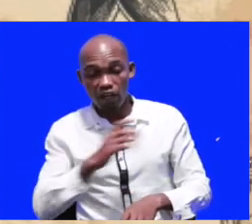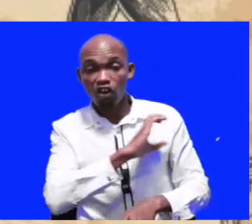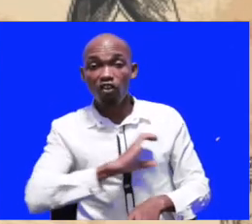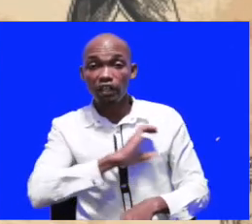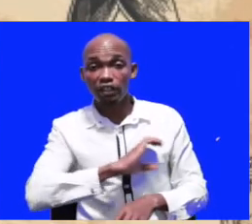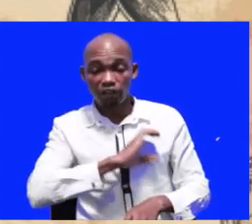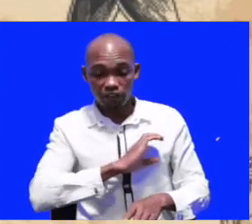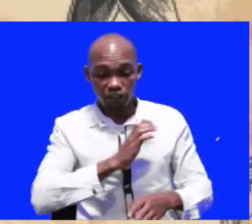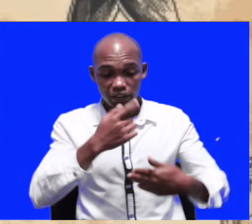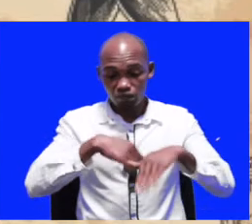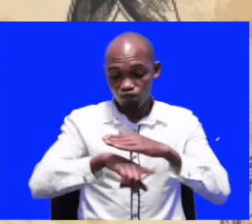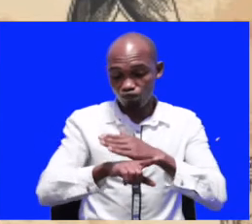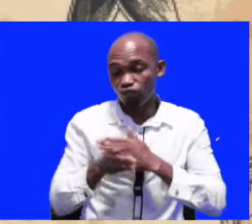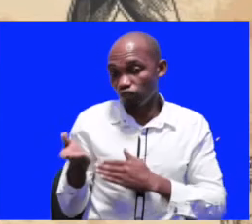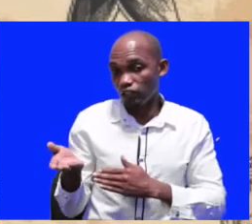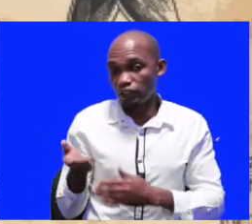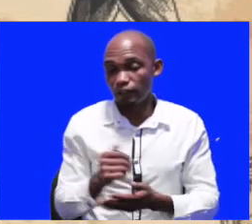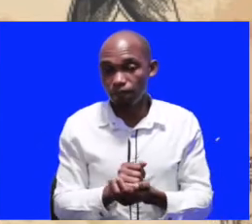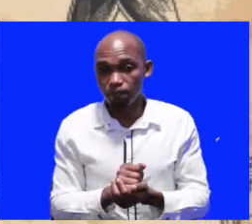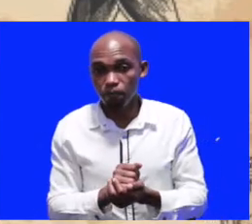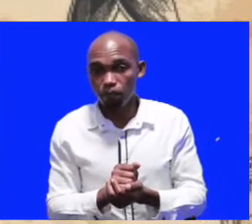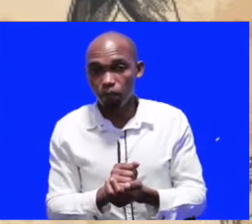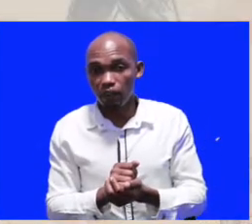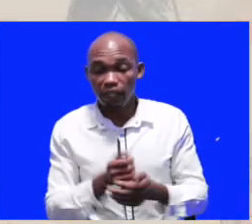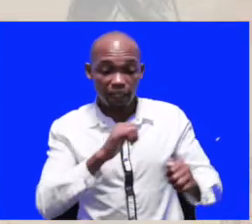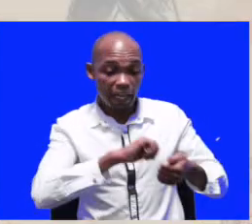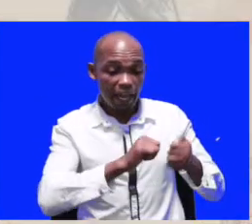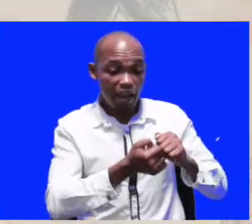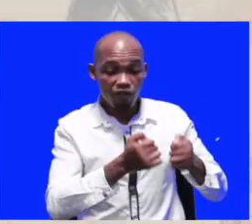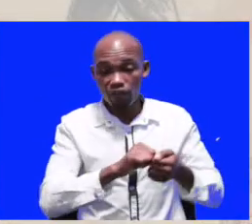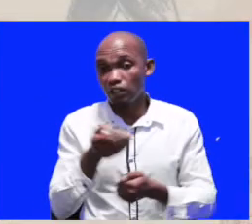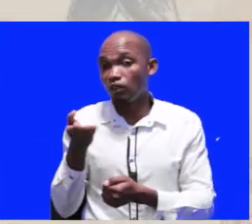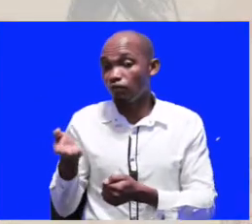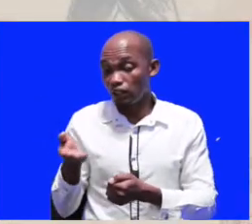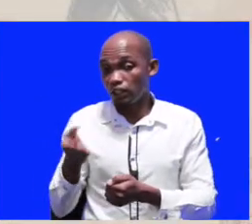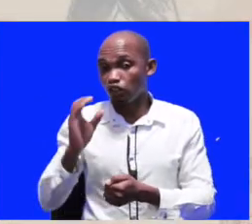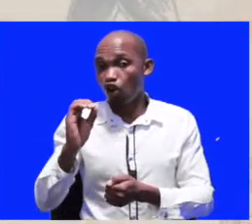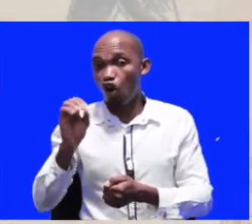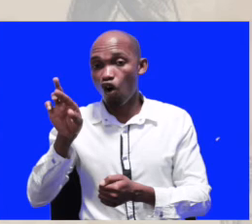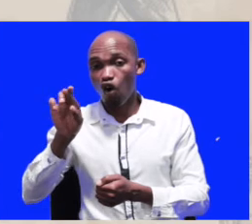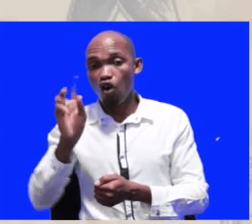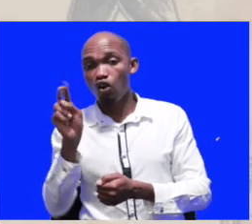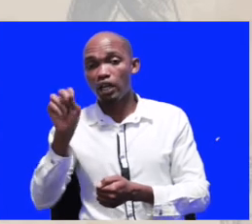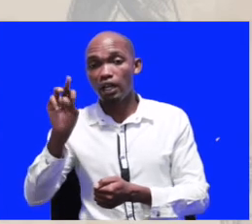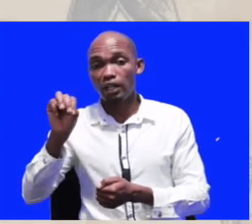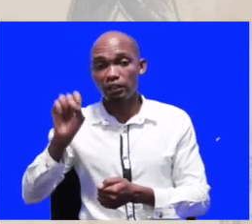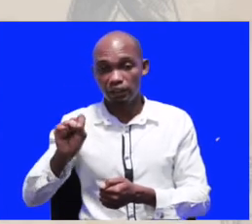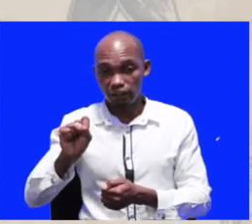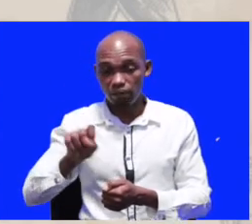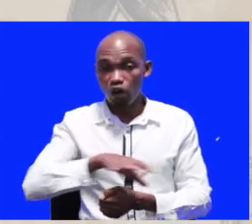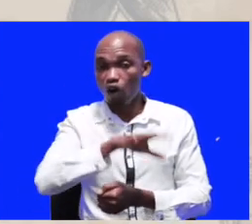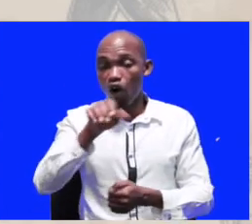other characteristics of the organisms. The effect of these changes on the organisms is that